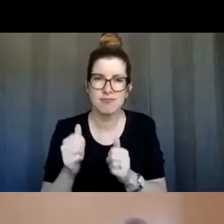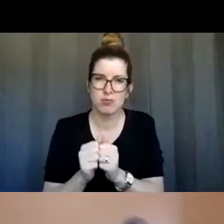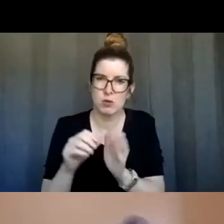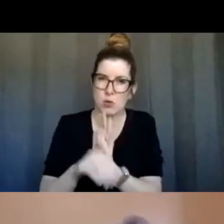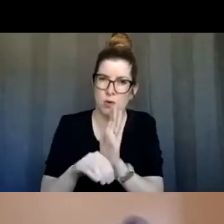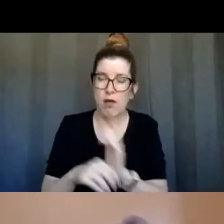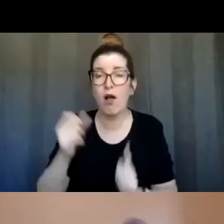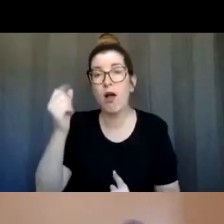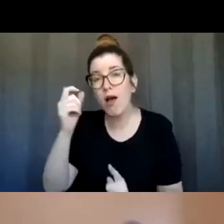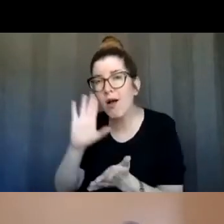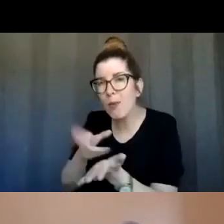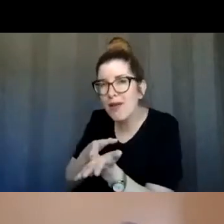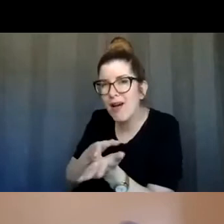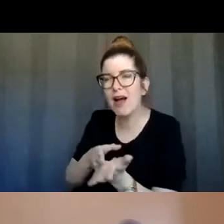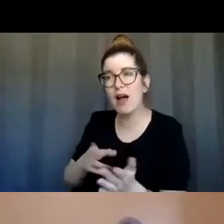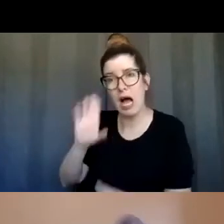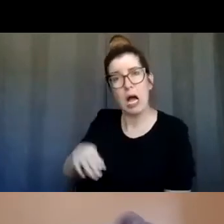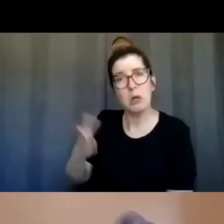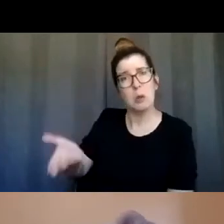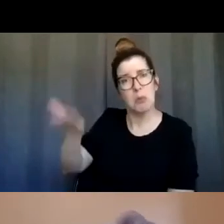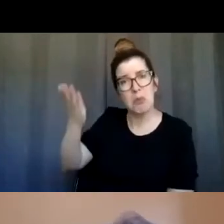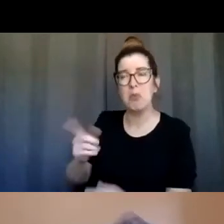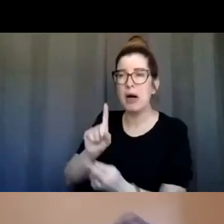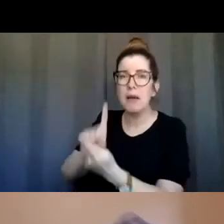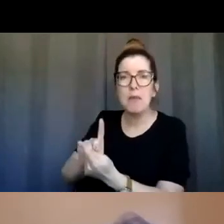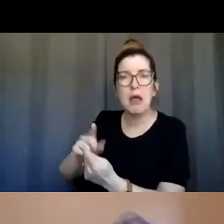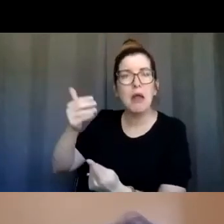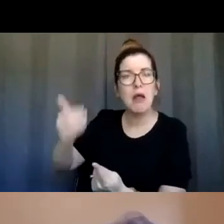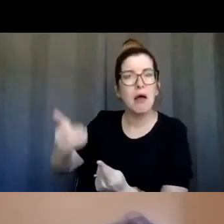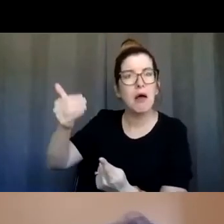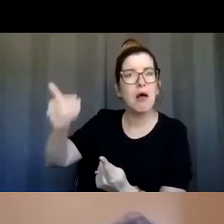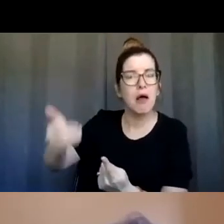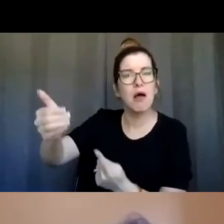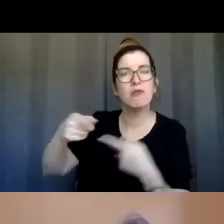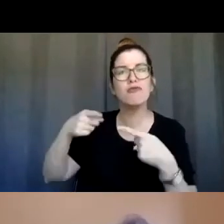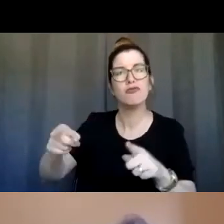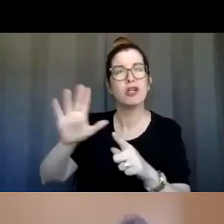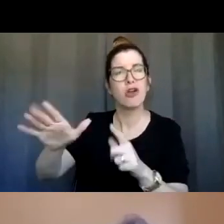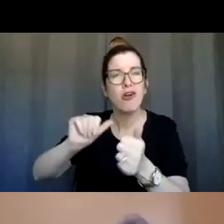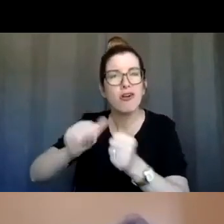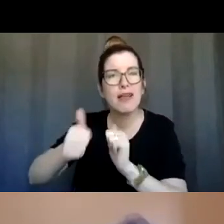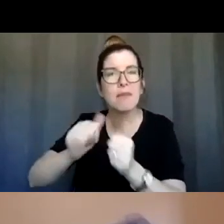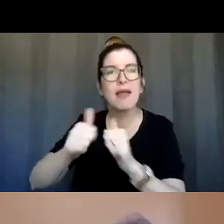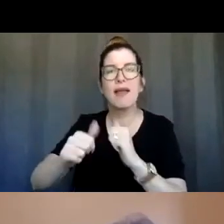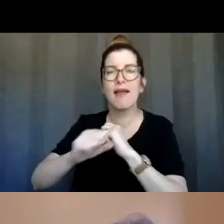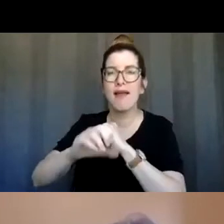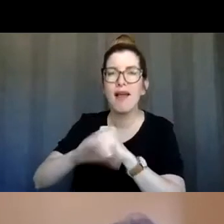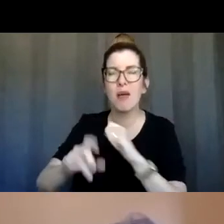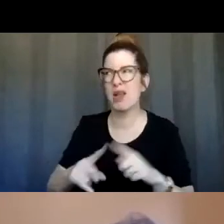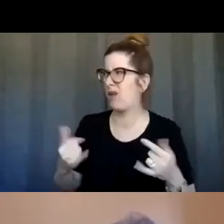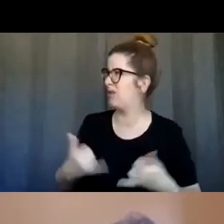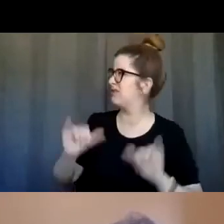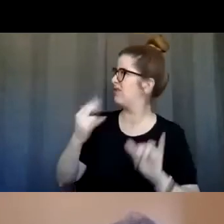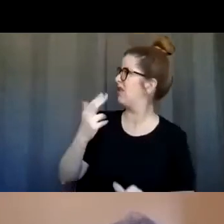her, not personally, you know. I met her during, you know, time when she was campaigning. But I think I was still in high school during